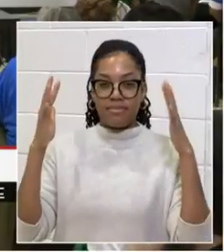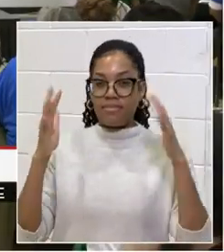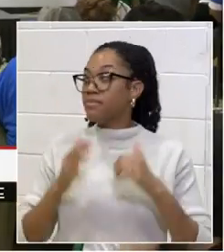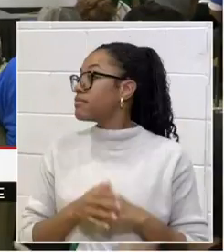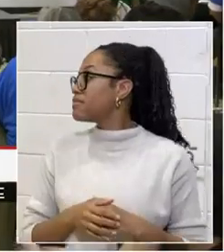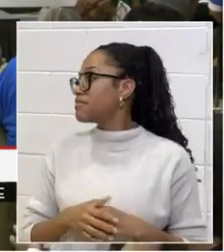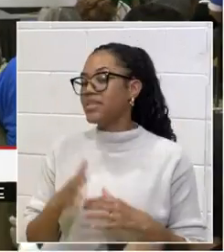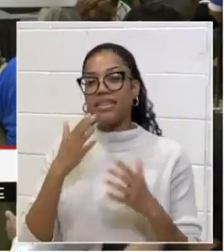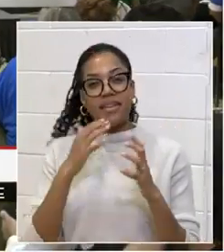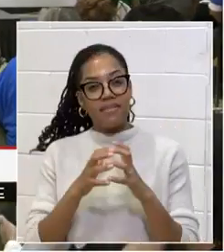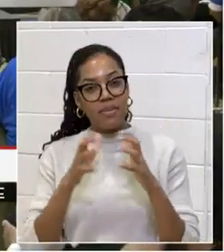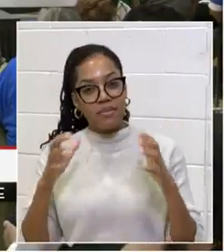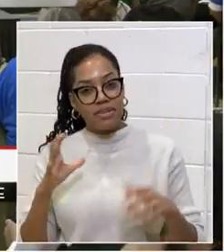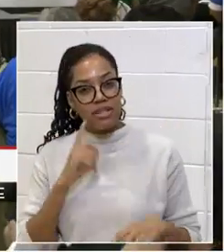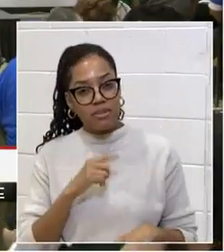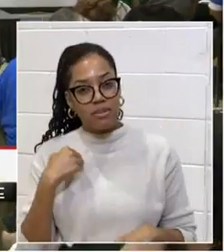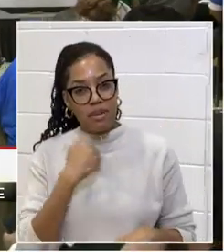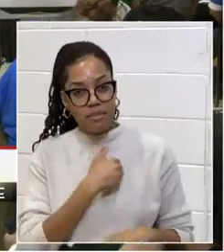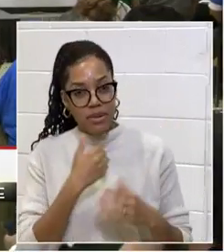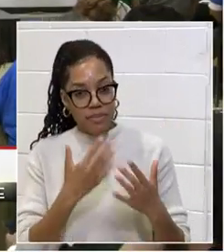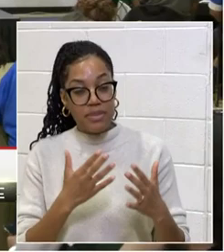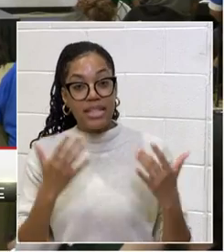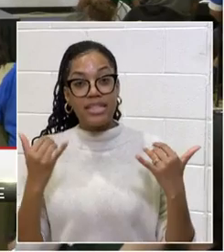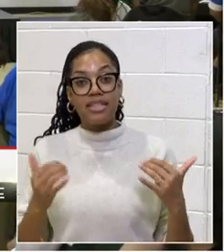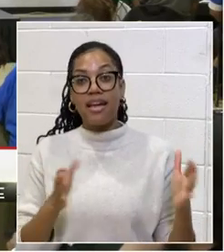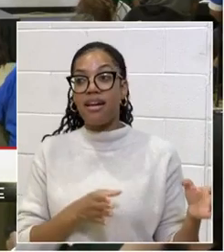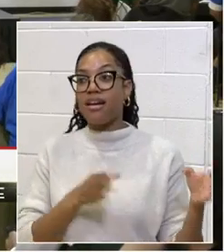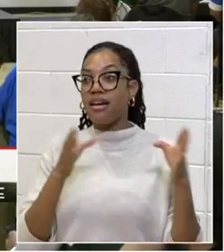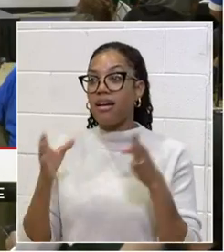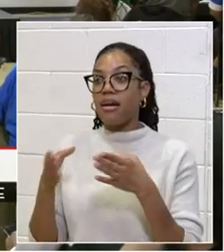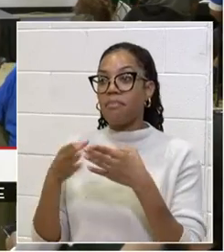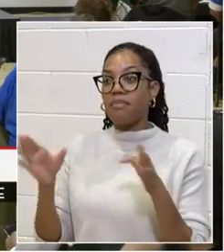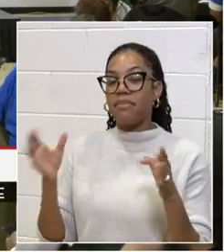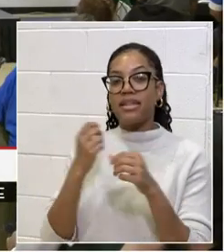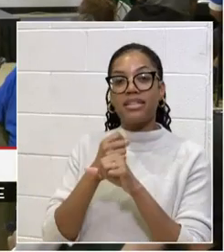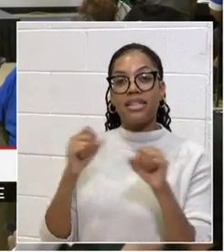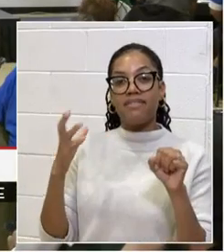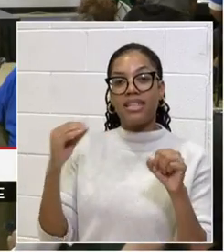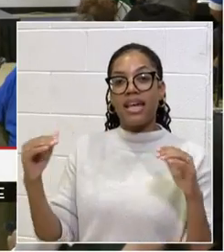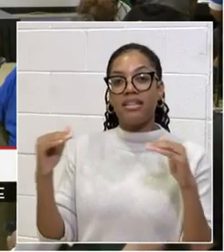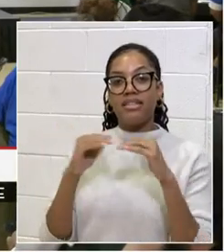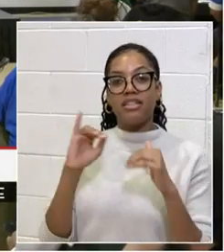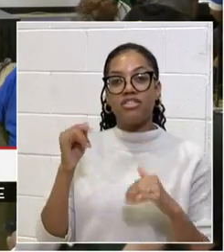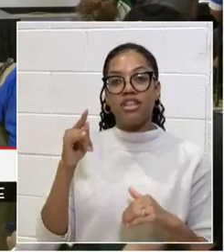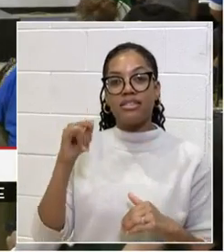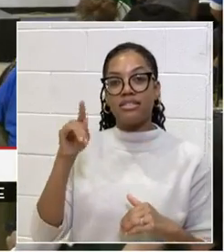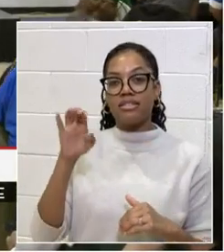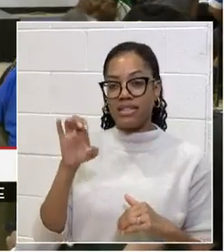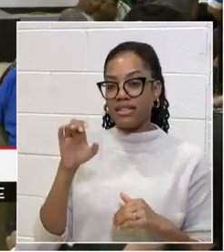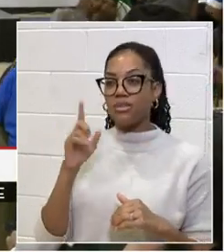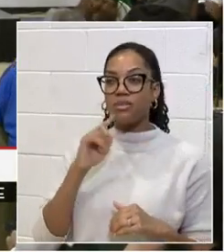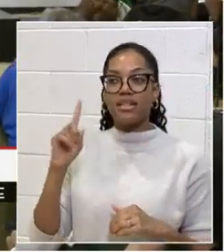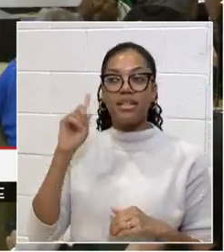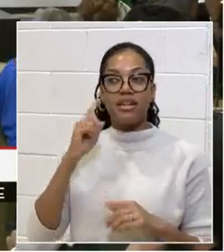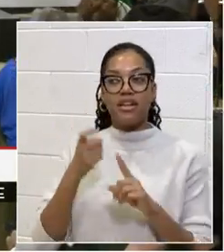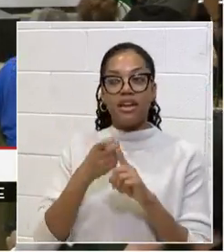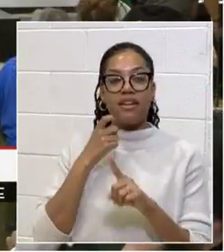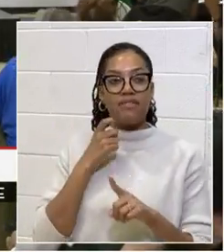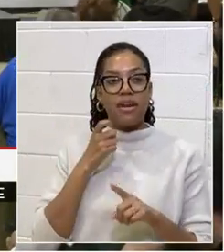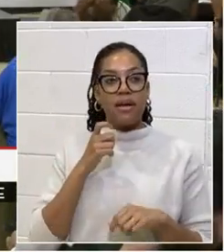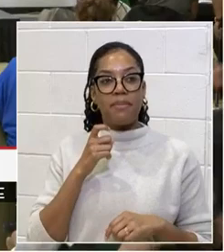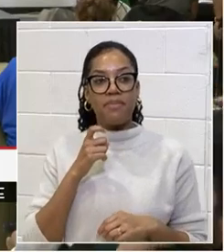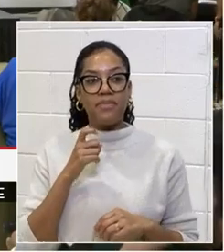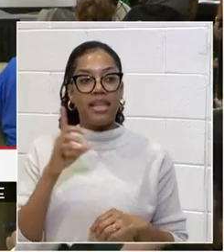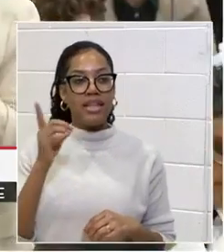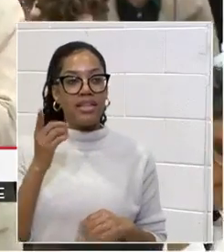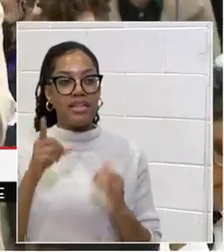Thank you very much, council member. We're now going to go to Public Safety and Justice, and we're going to hear from the Deputy Mayor for Public Safety,